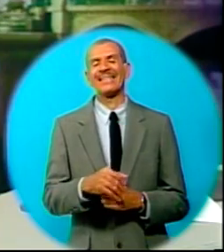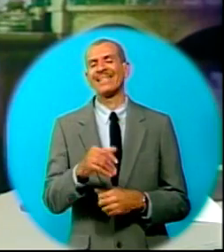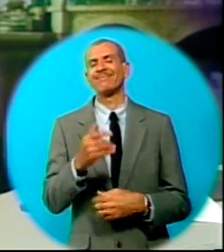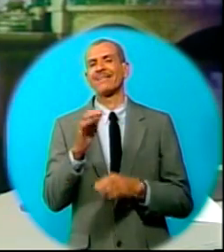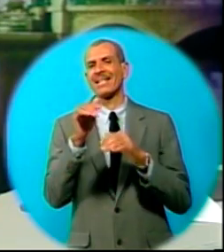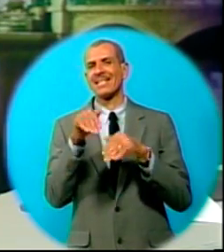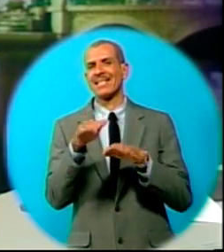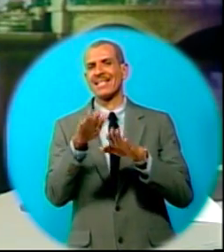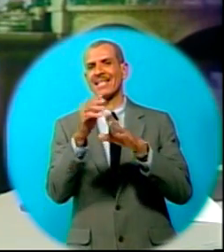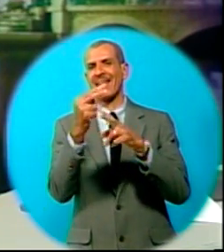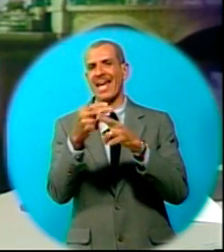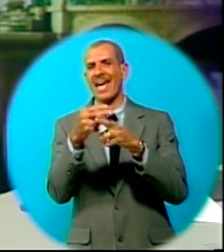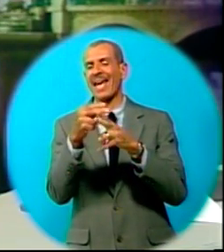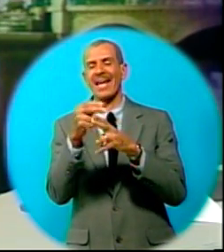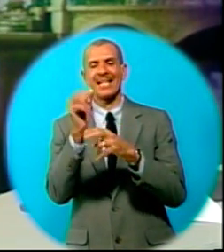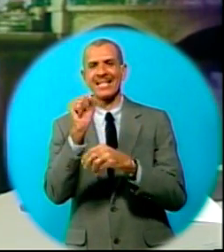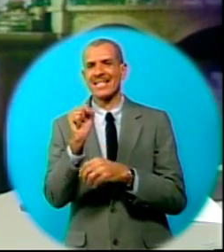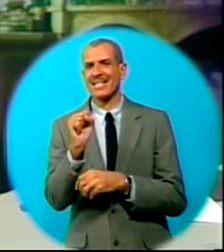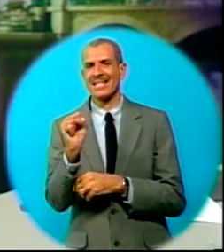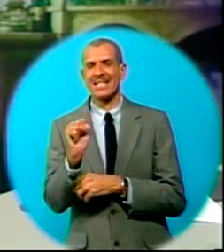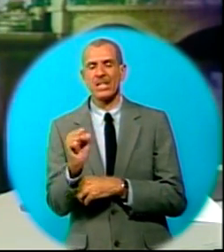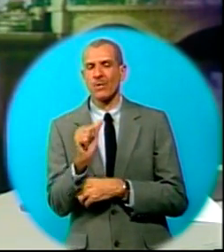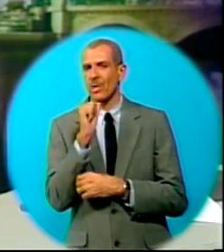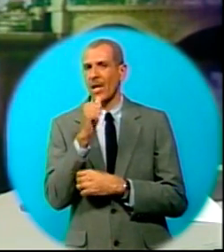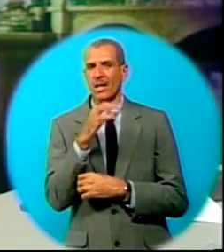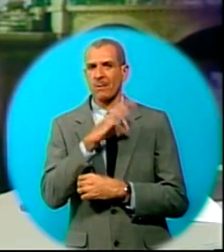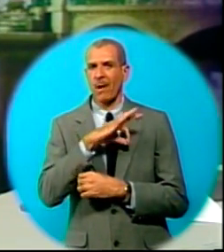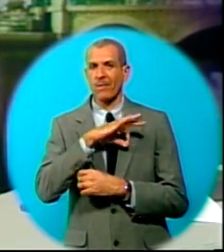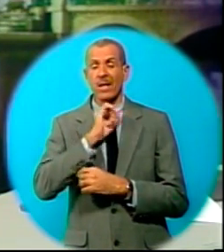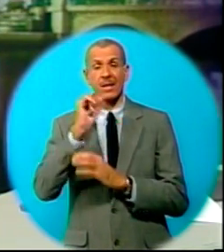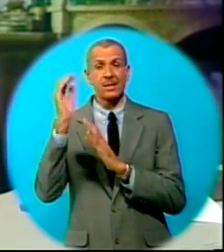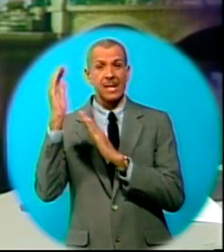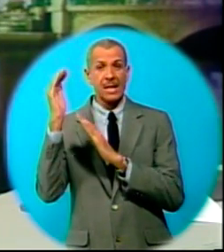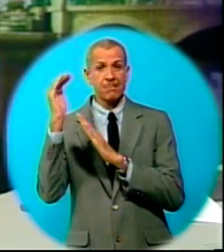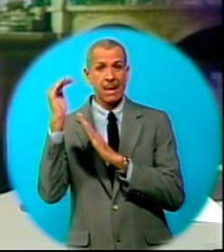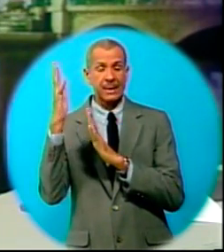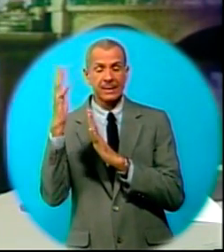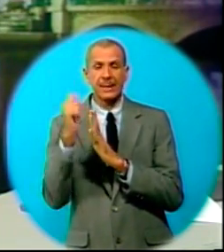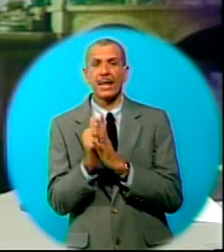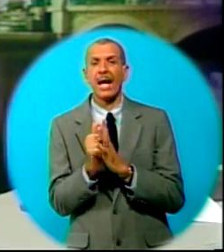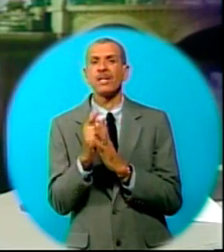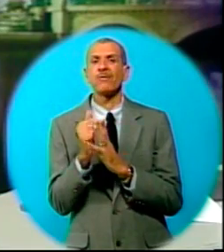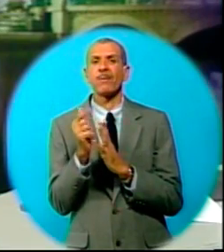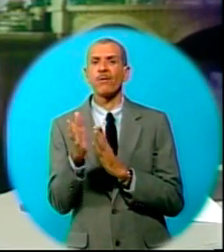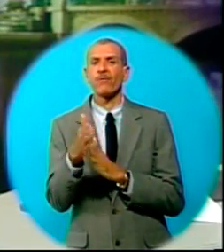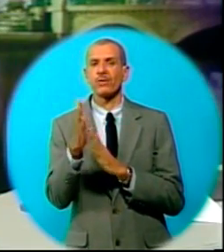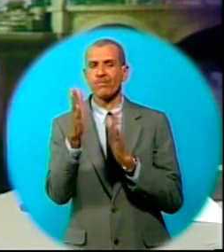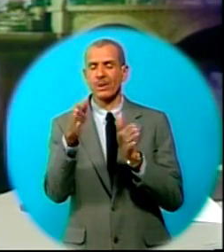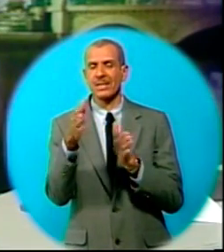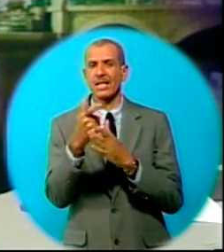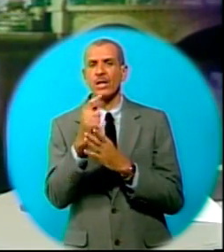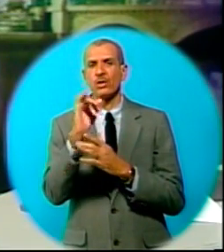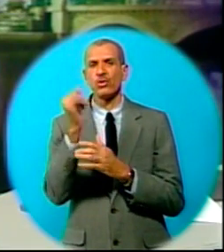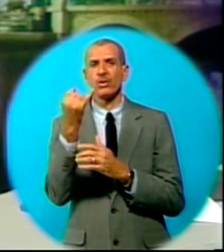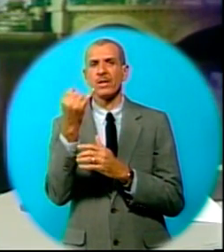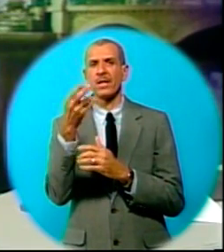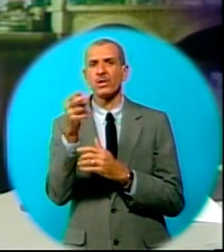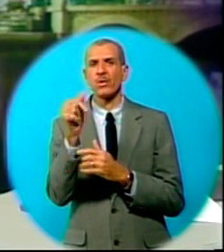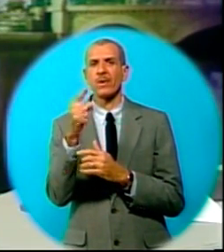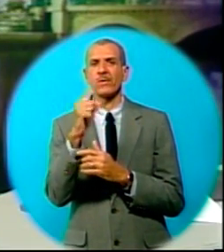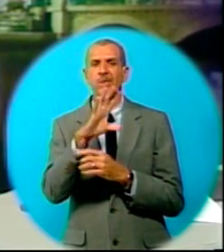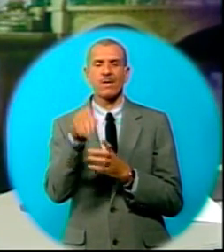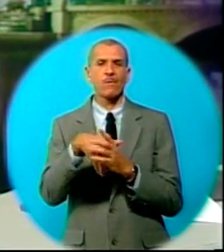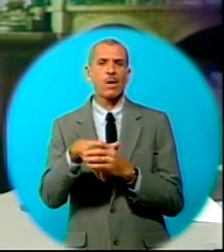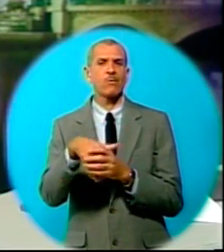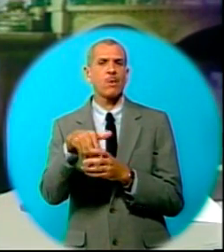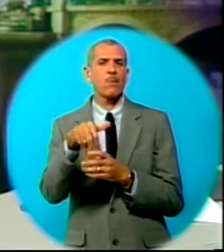Smith, who has 43 years' experience as a trade unionist, has been appointed General Secretary by its National Council.